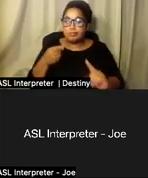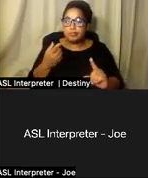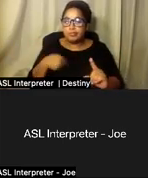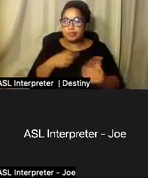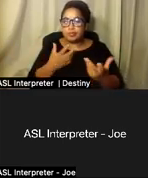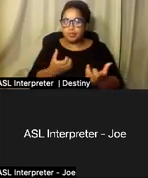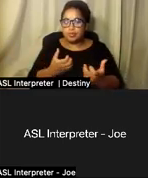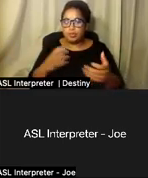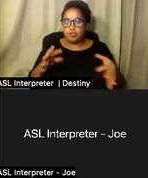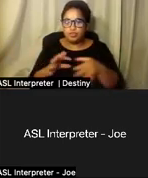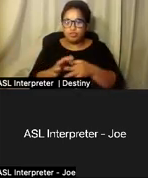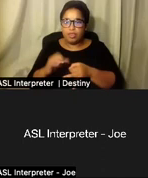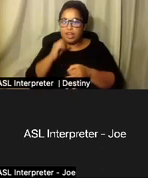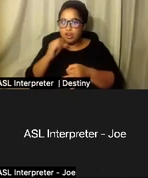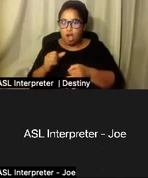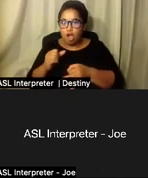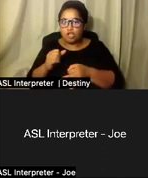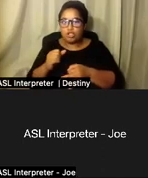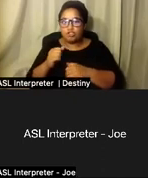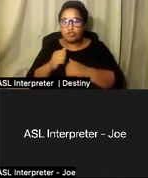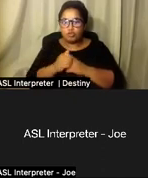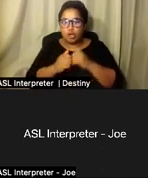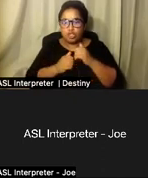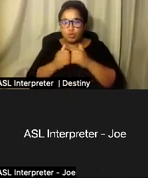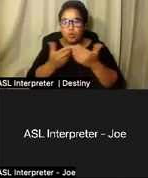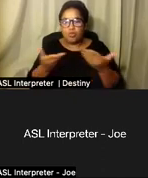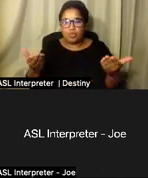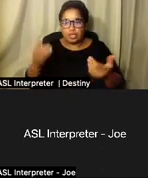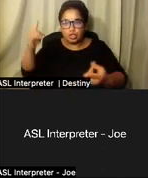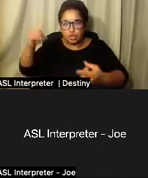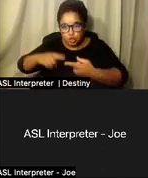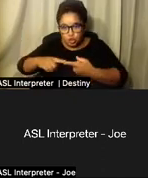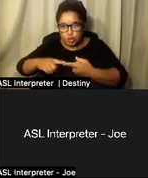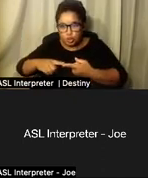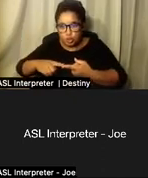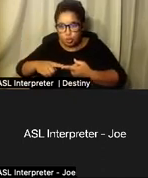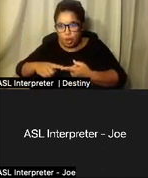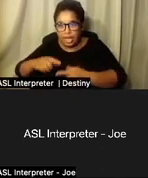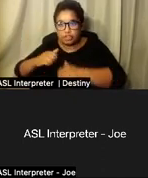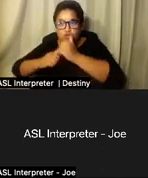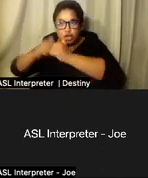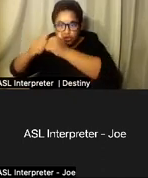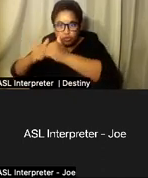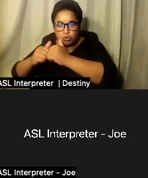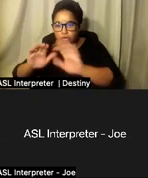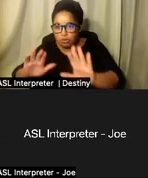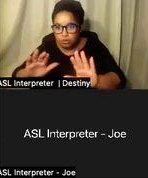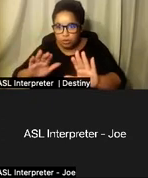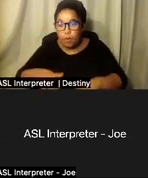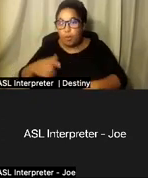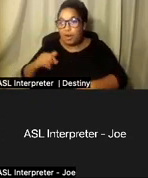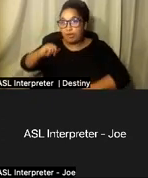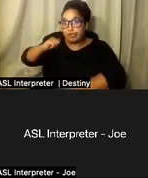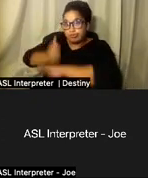the non-structural element to the structure. That holds true no matter what you're